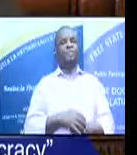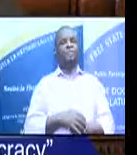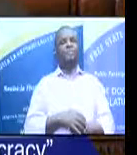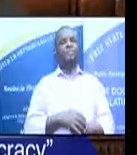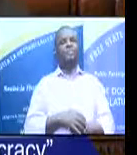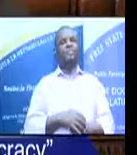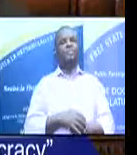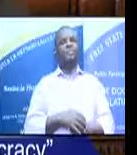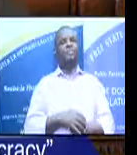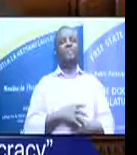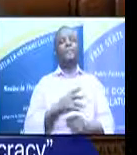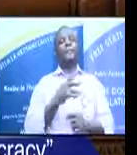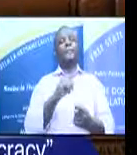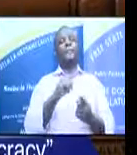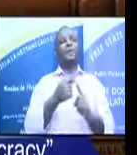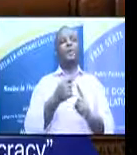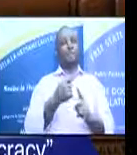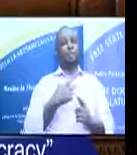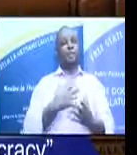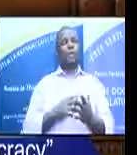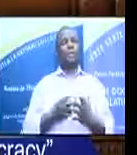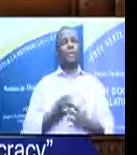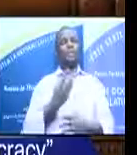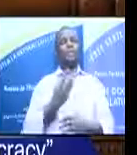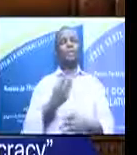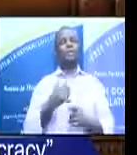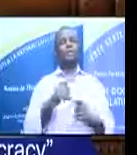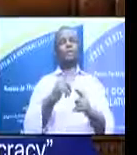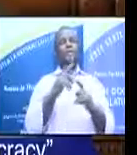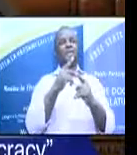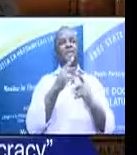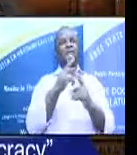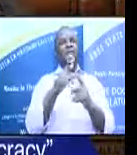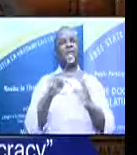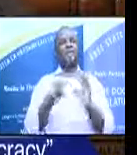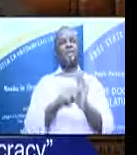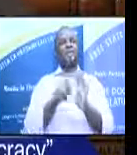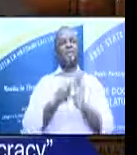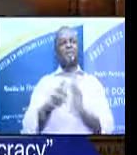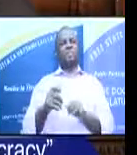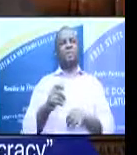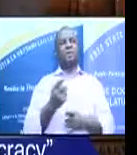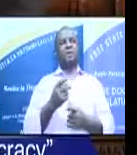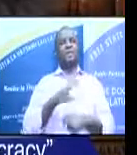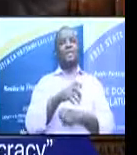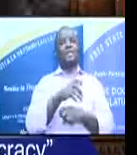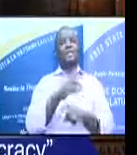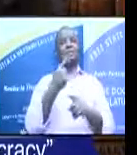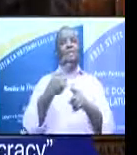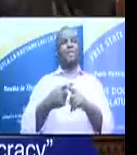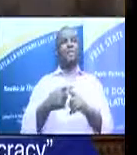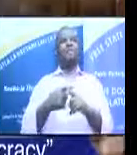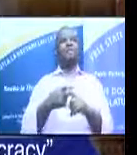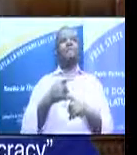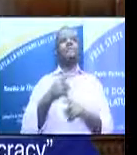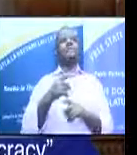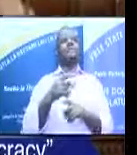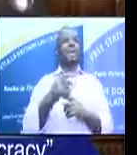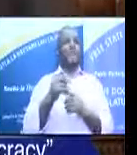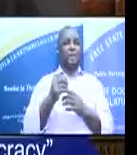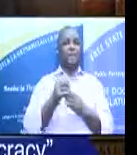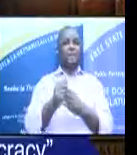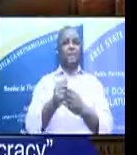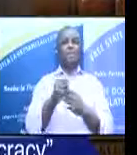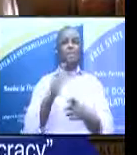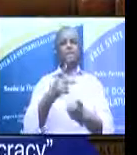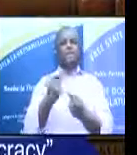There is something, the point about the regular and authorized expenditures that provincial government and the leadership must do something about it. And